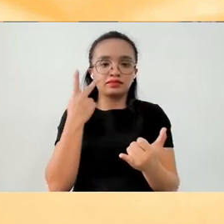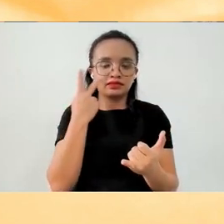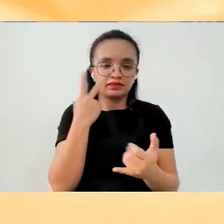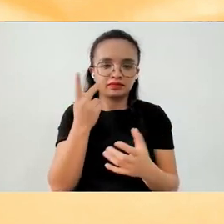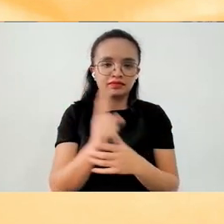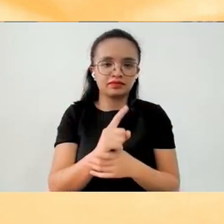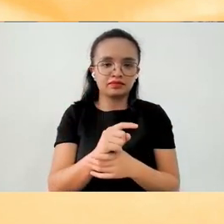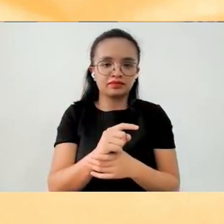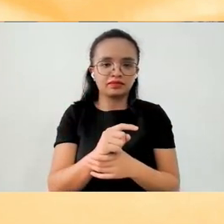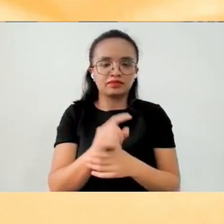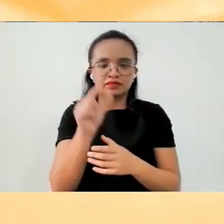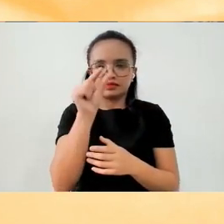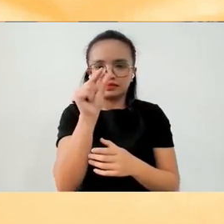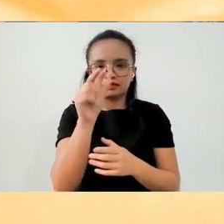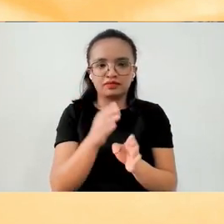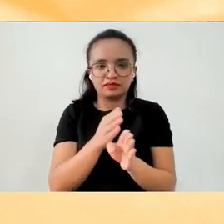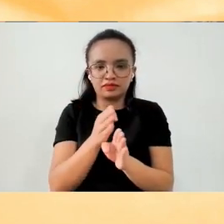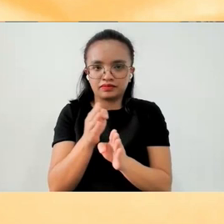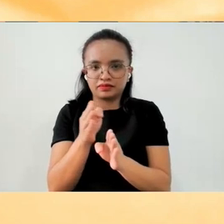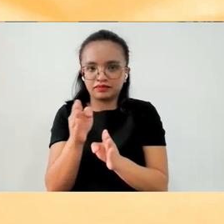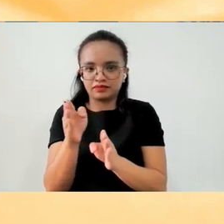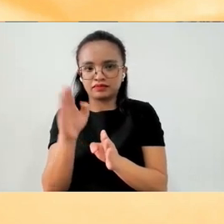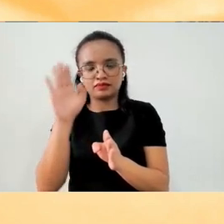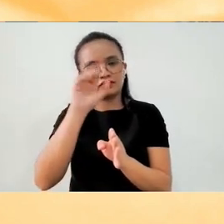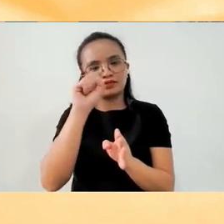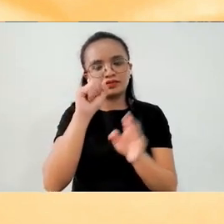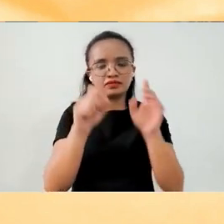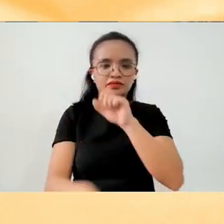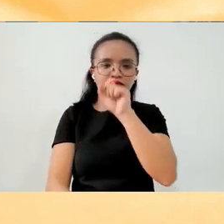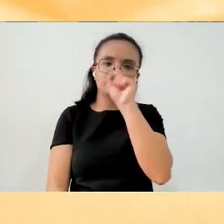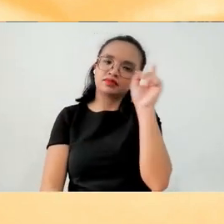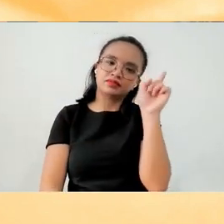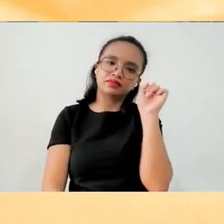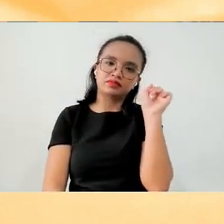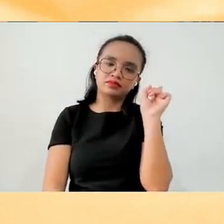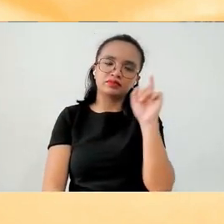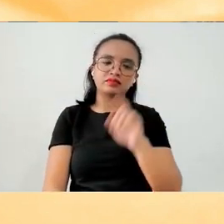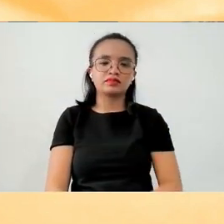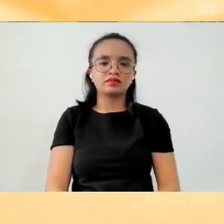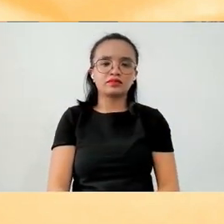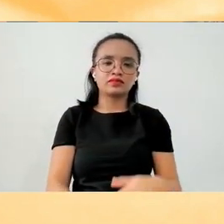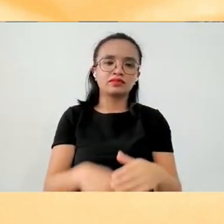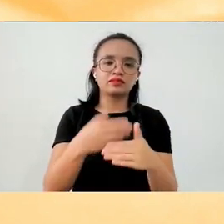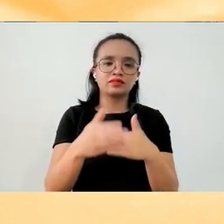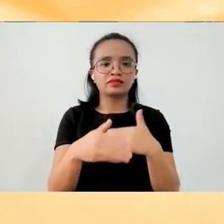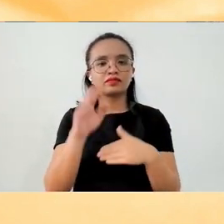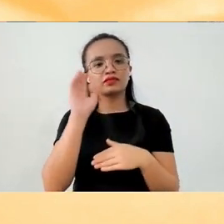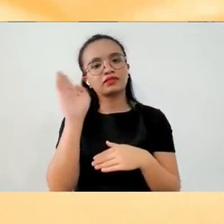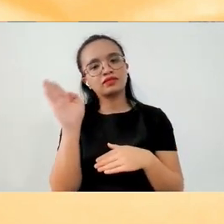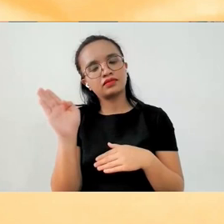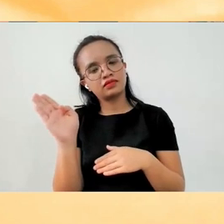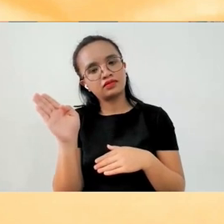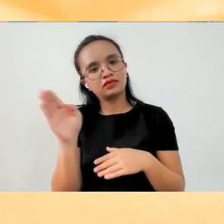center, a little off track. Tilt your head to one side, then the other,